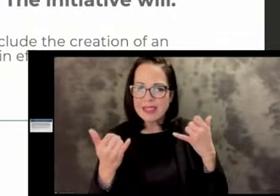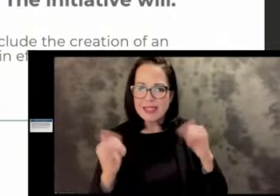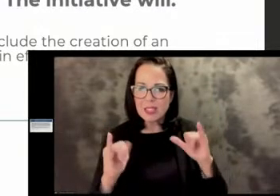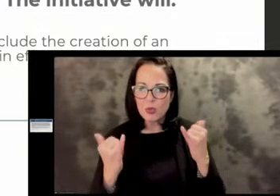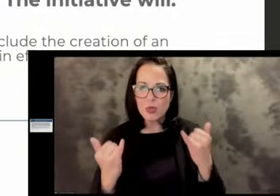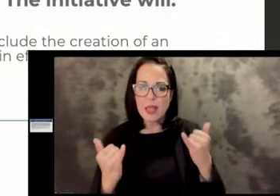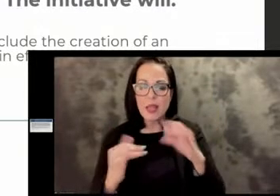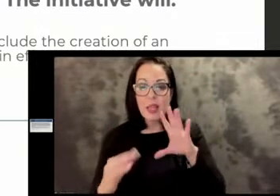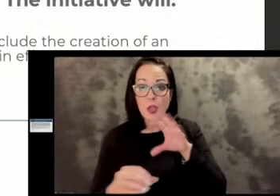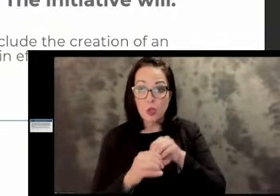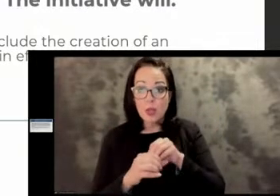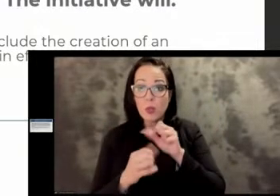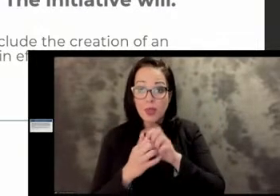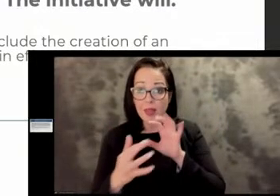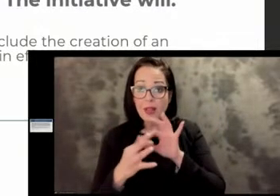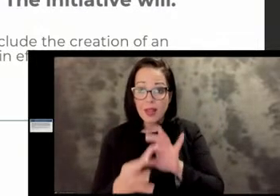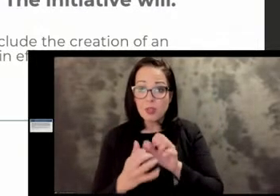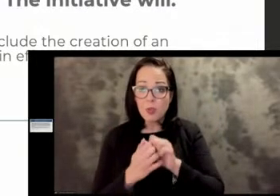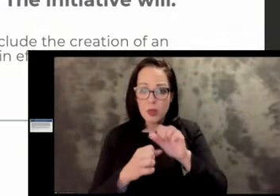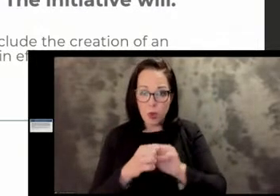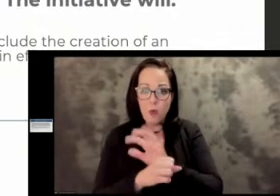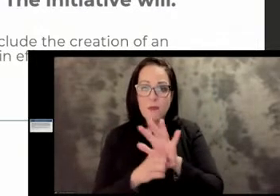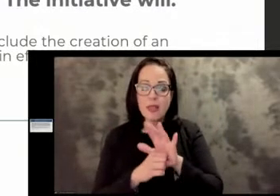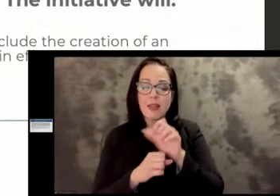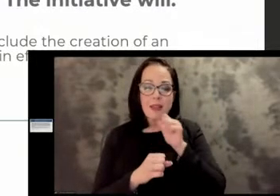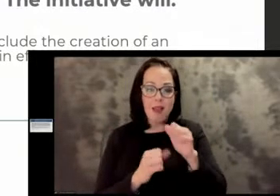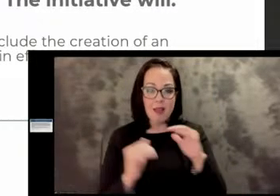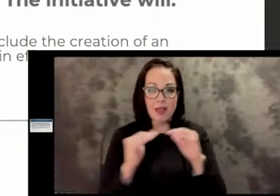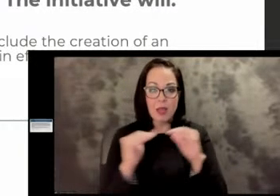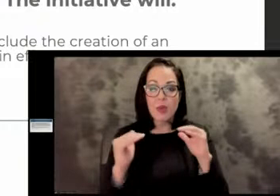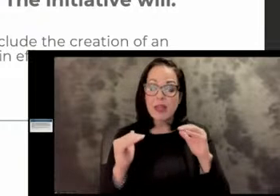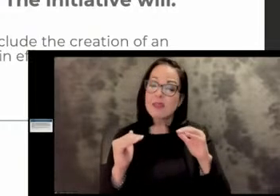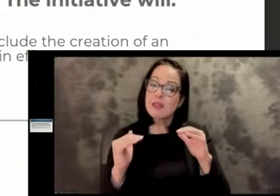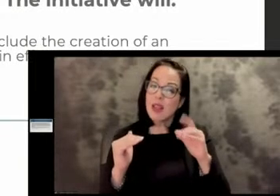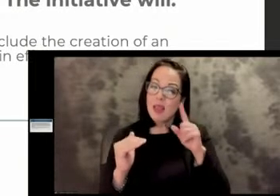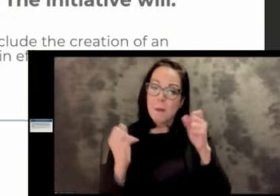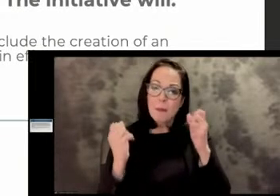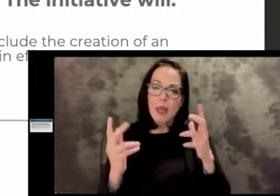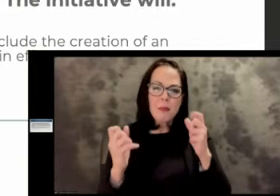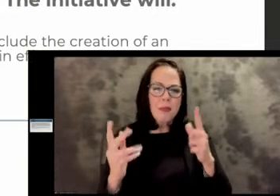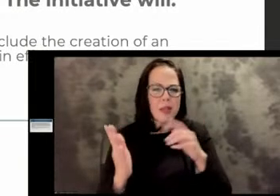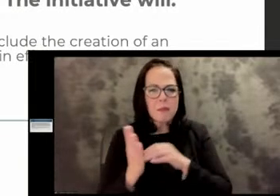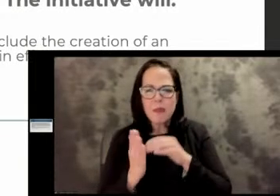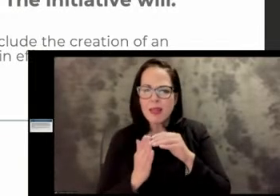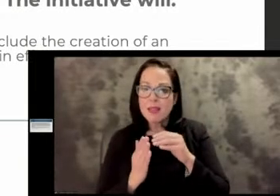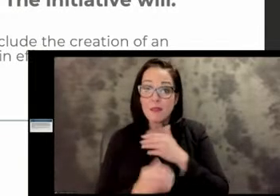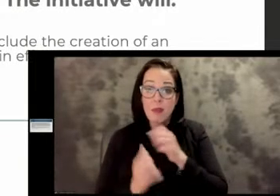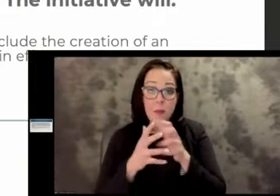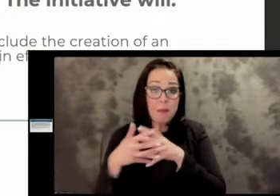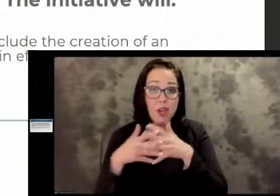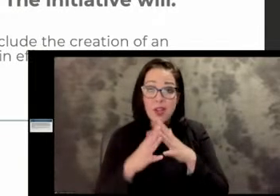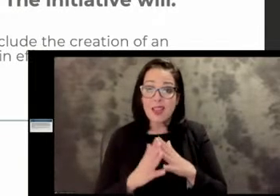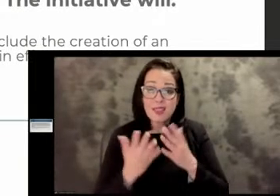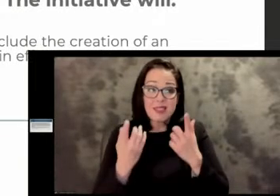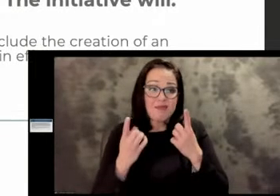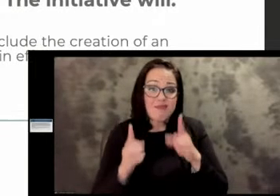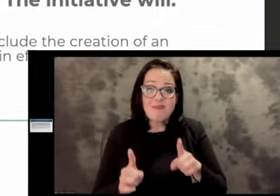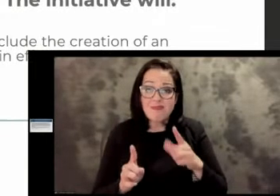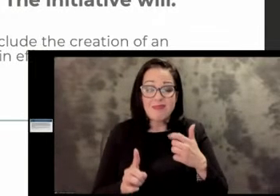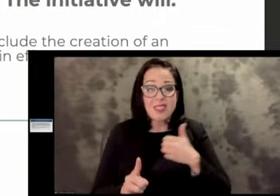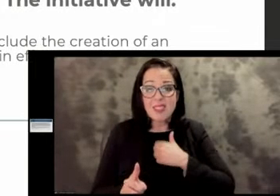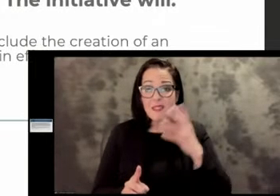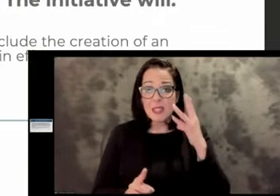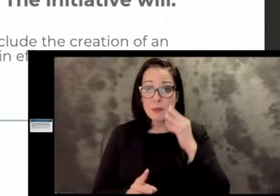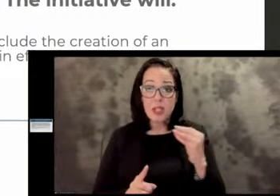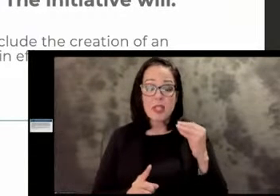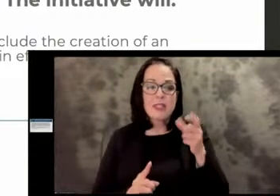to COVID-19 inequities and the many, many millions of Americans who are victims as a result. Internationally, we've seen